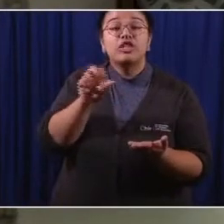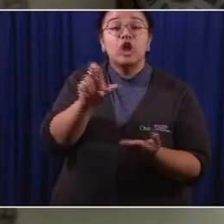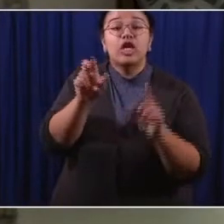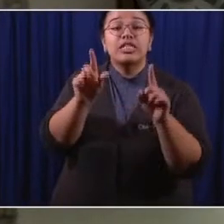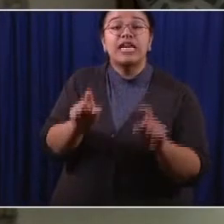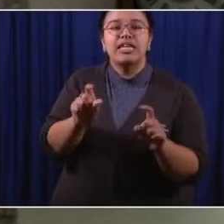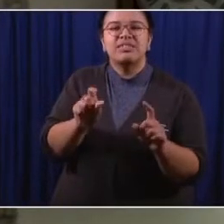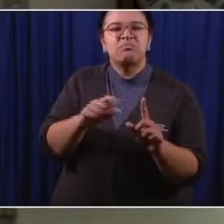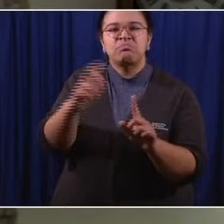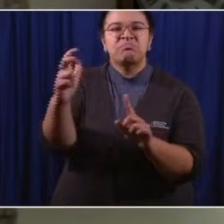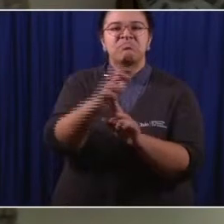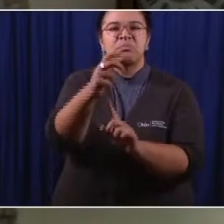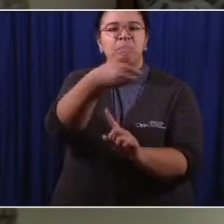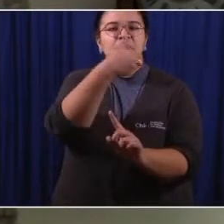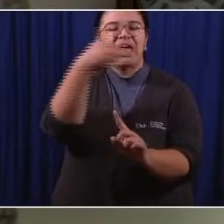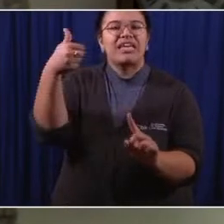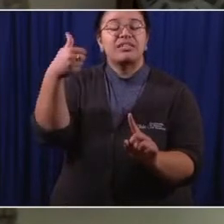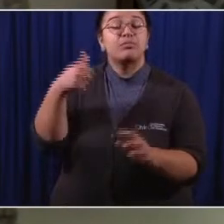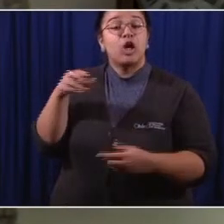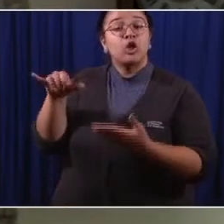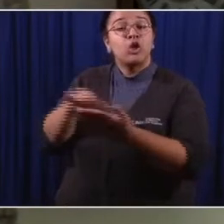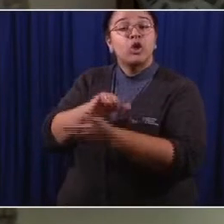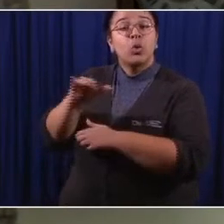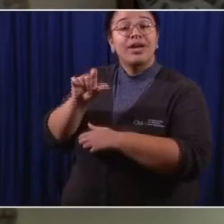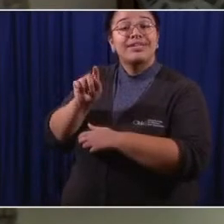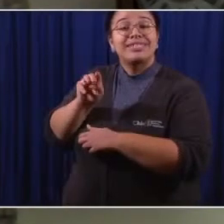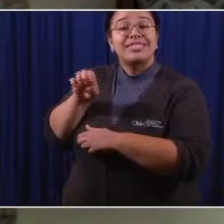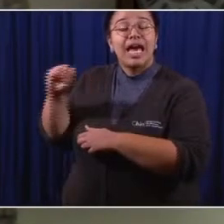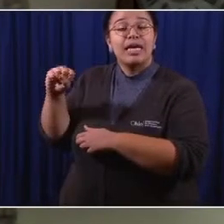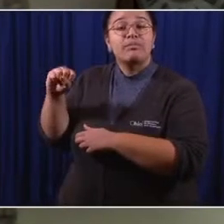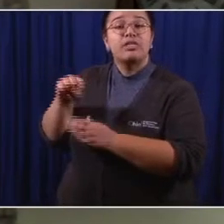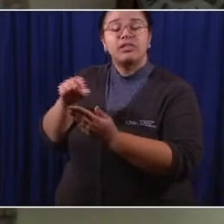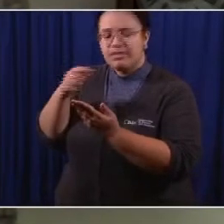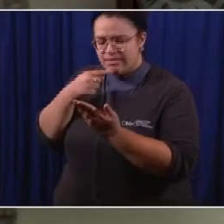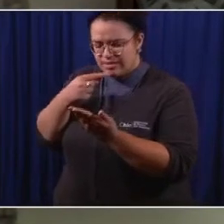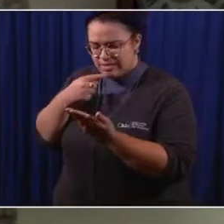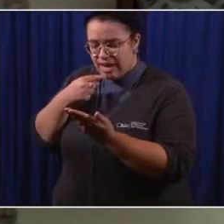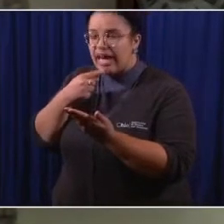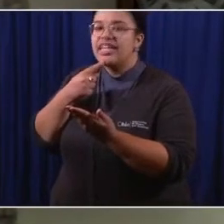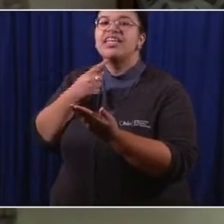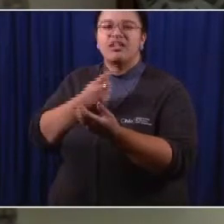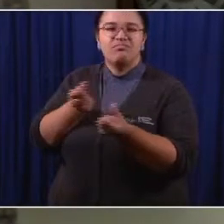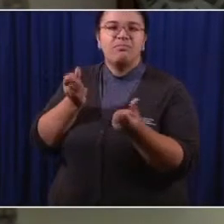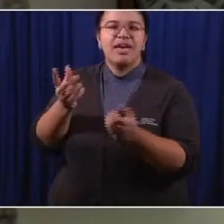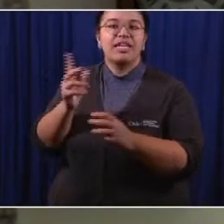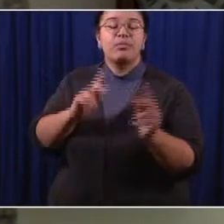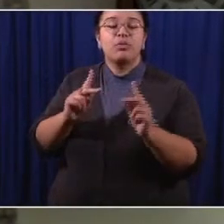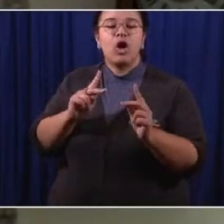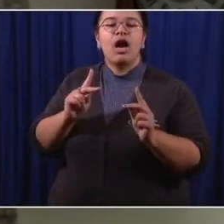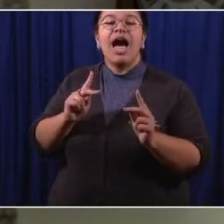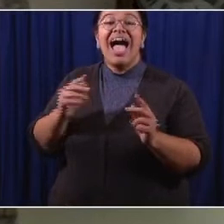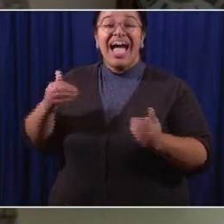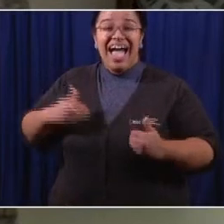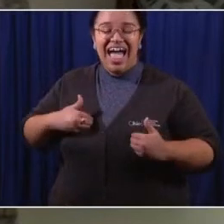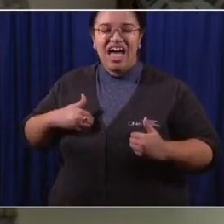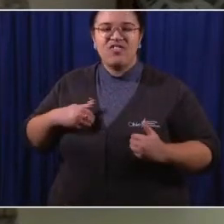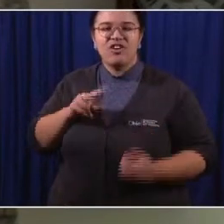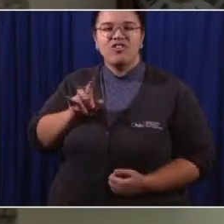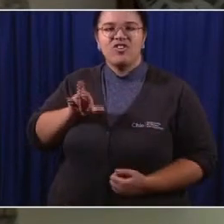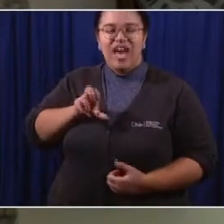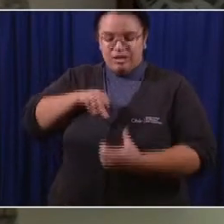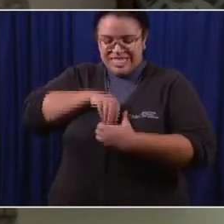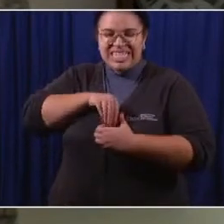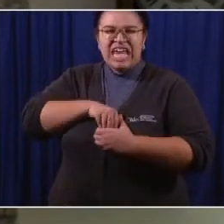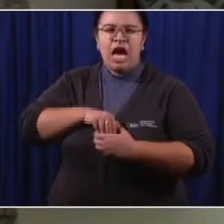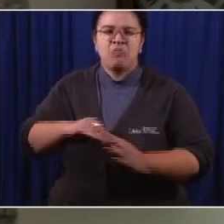but the New York Times reports huge numbers of people who may be carrying insignificant amounts of the virus, meaning most are considered not